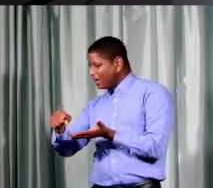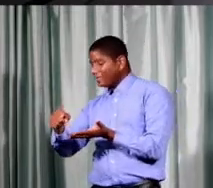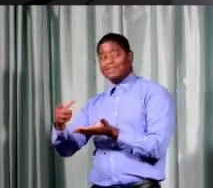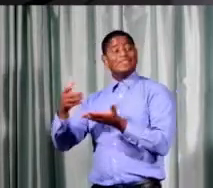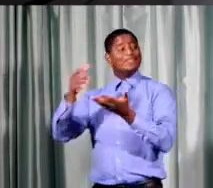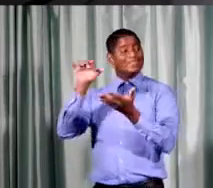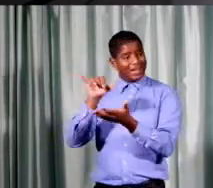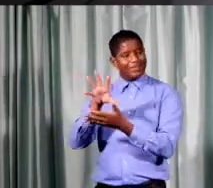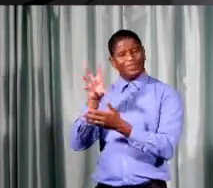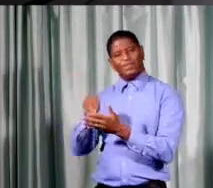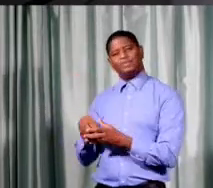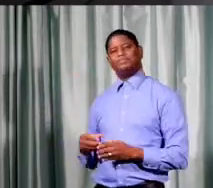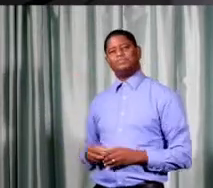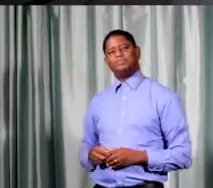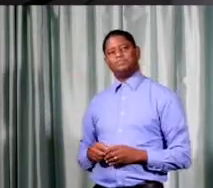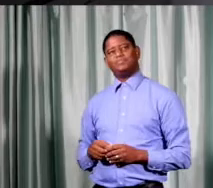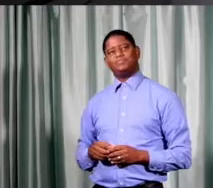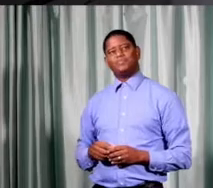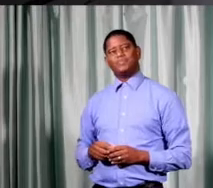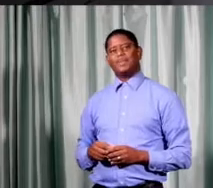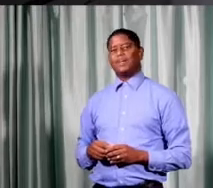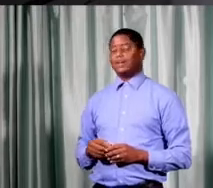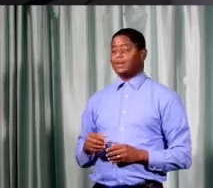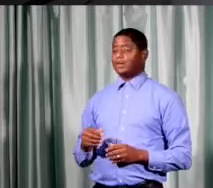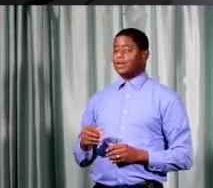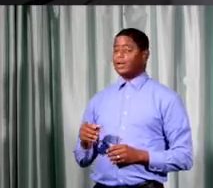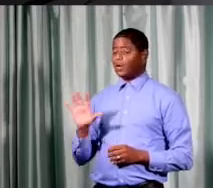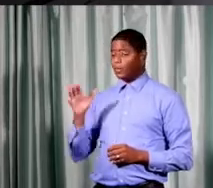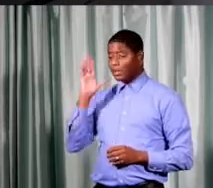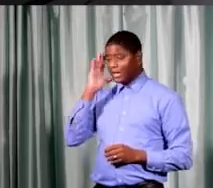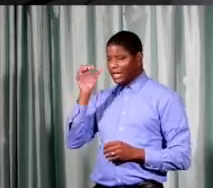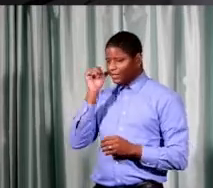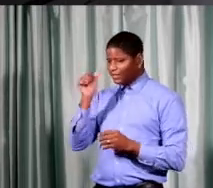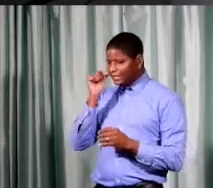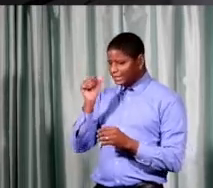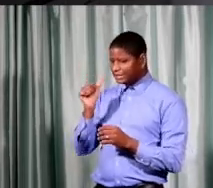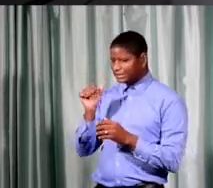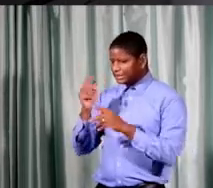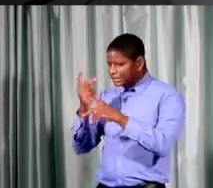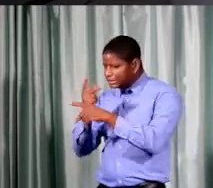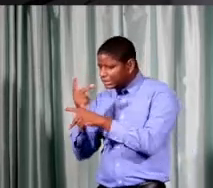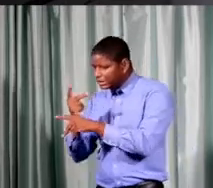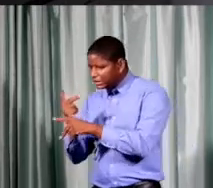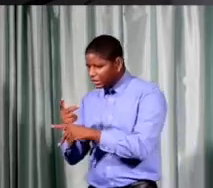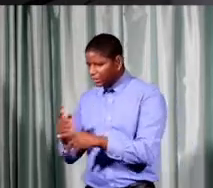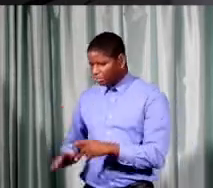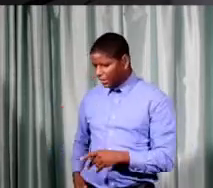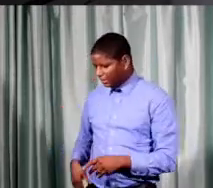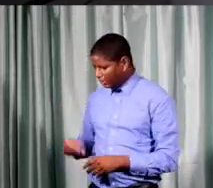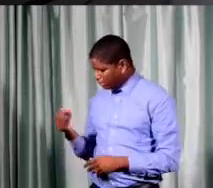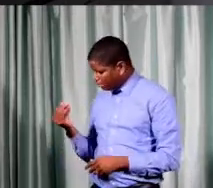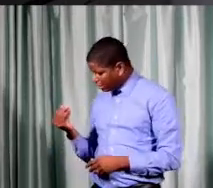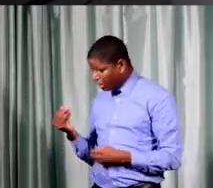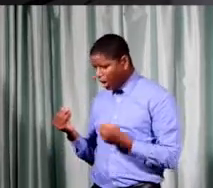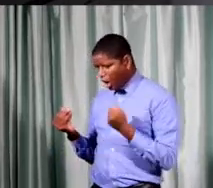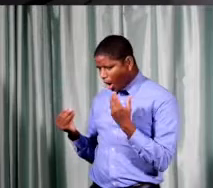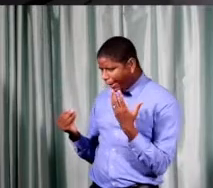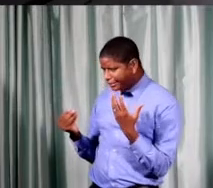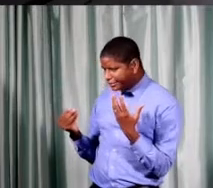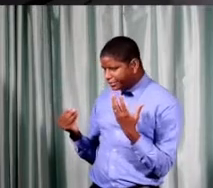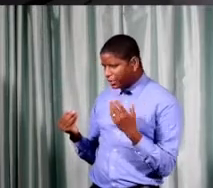because you don't want to be running on fumes with days to go before the next inflow of